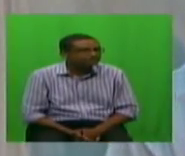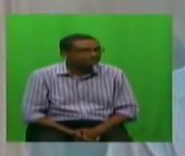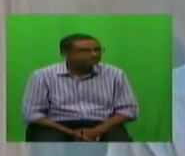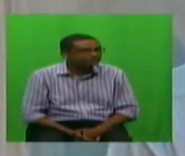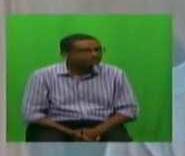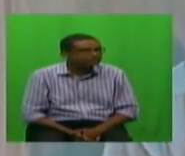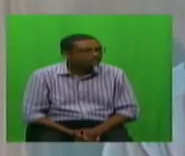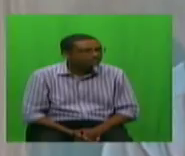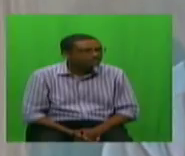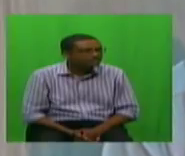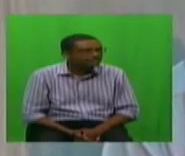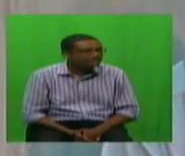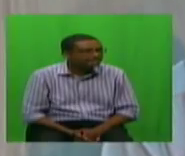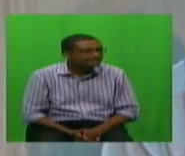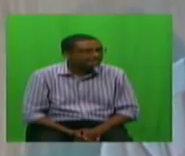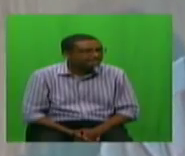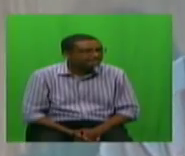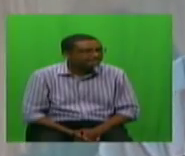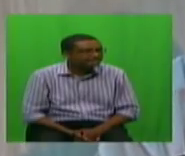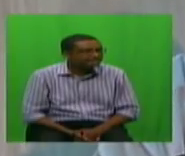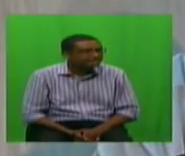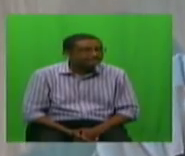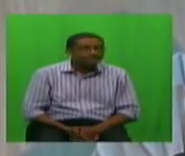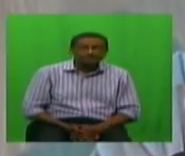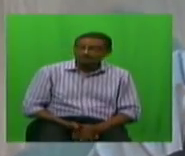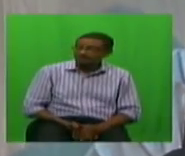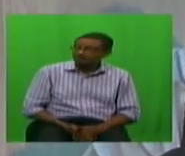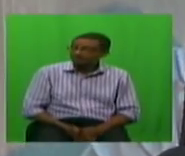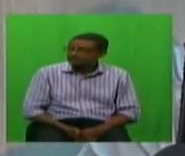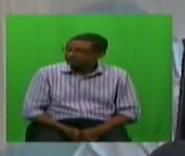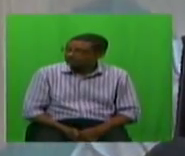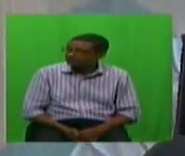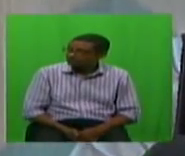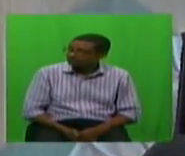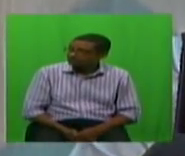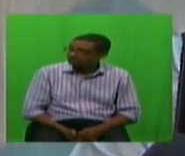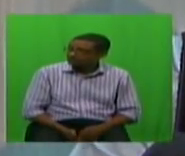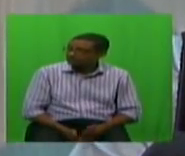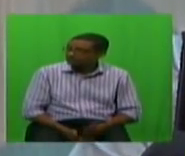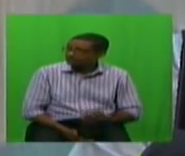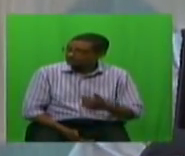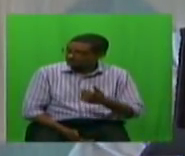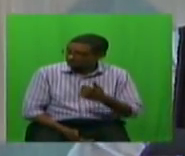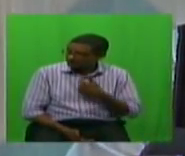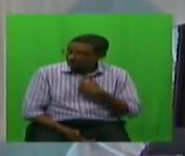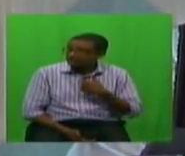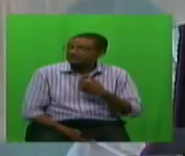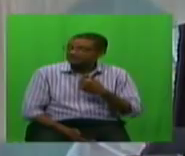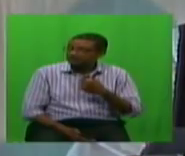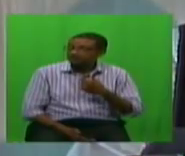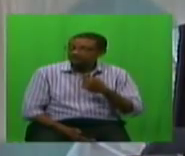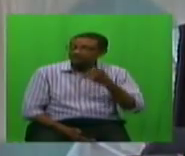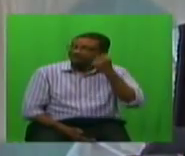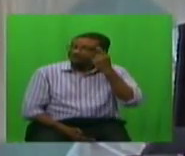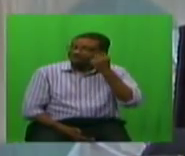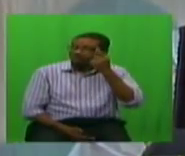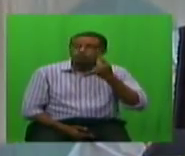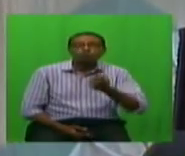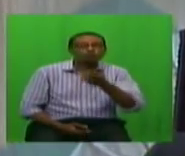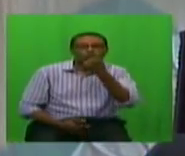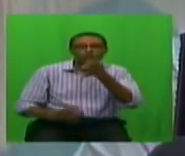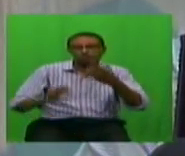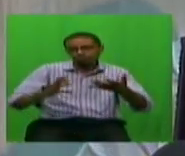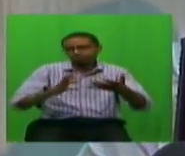say issue this. As far as I'm aware, there can only be one type of fatality, death. So if